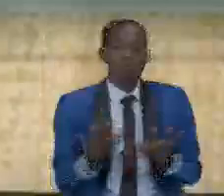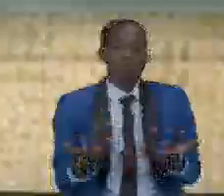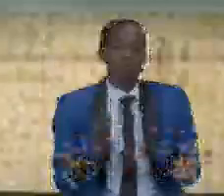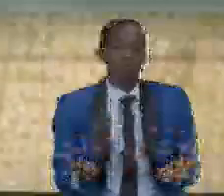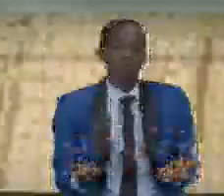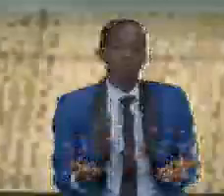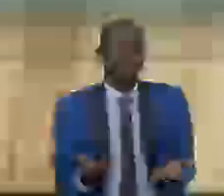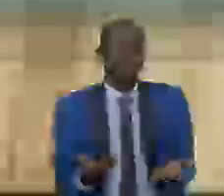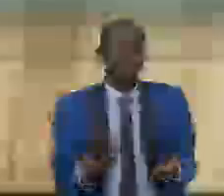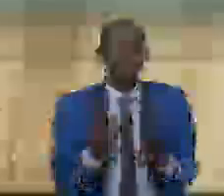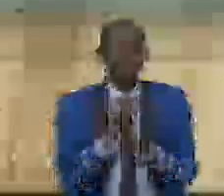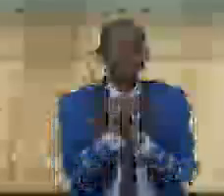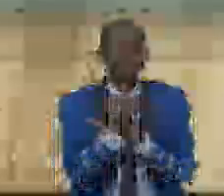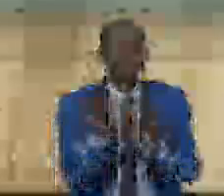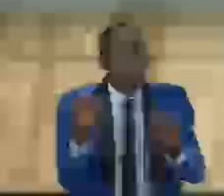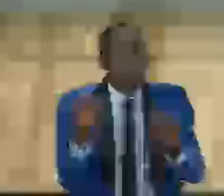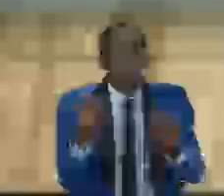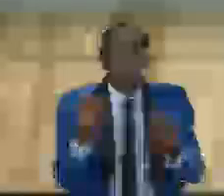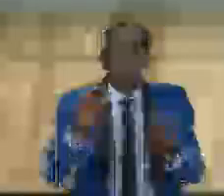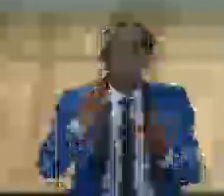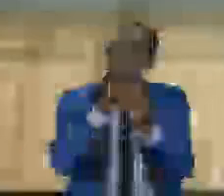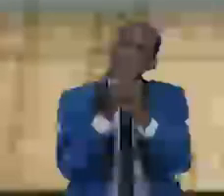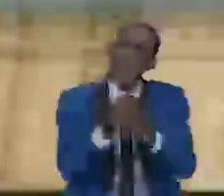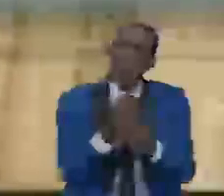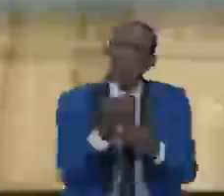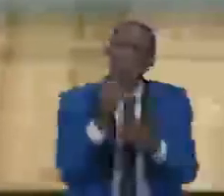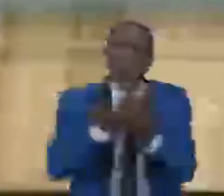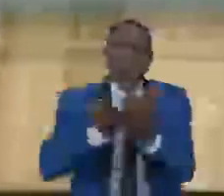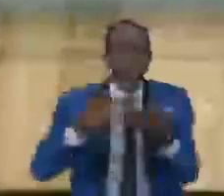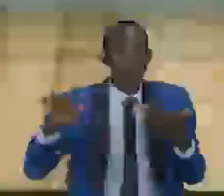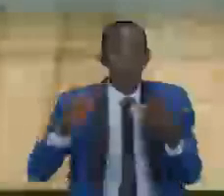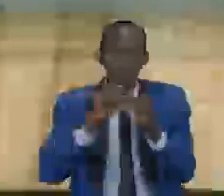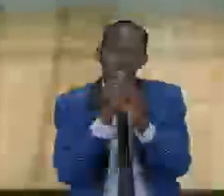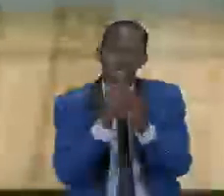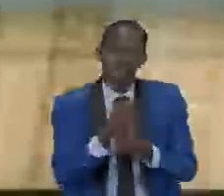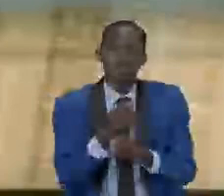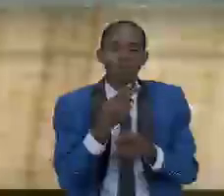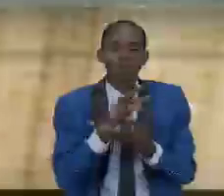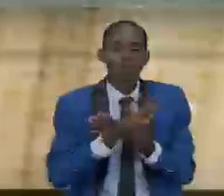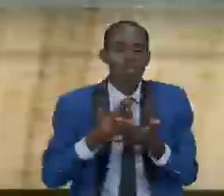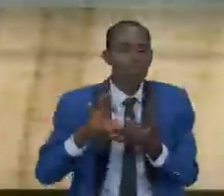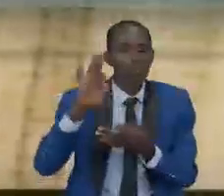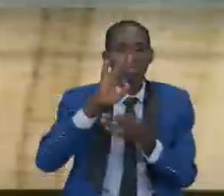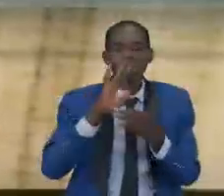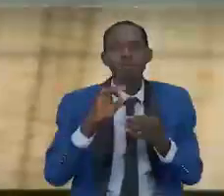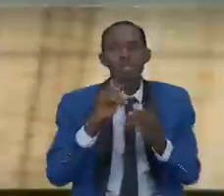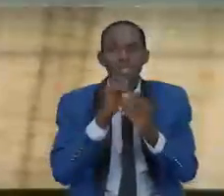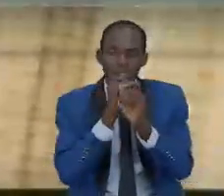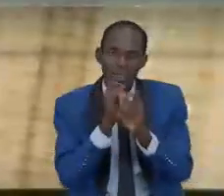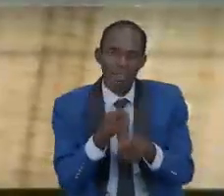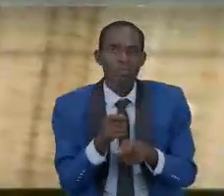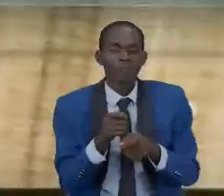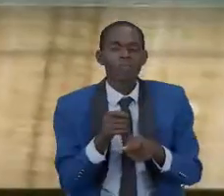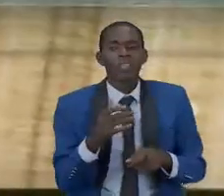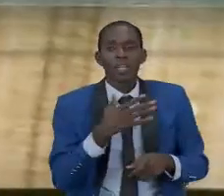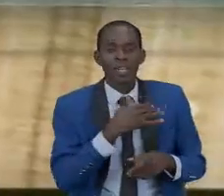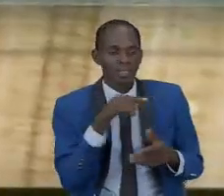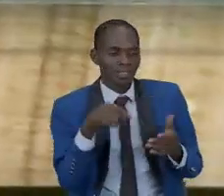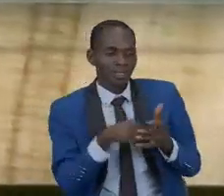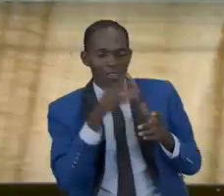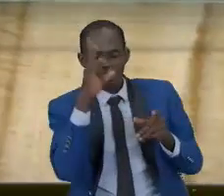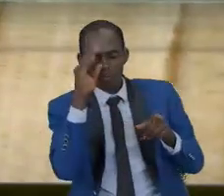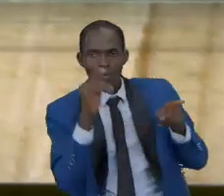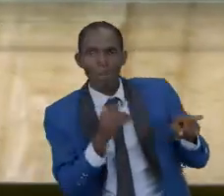salvation gift sanctification gift Holy Ghost baptism give and this man